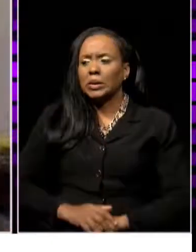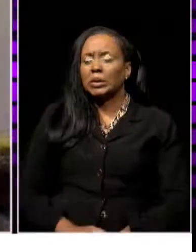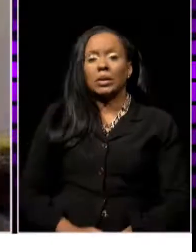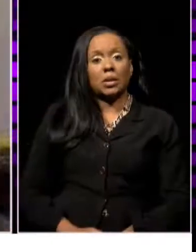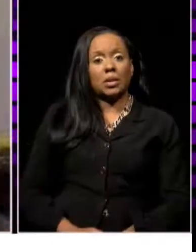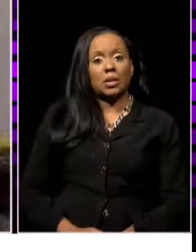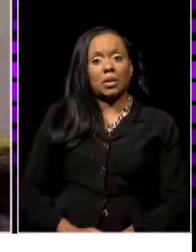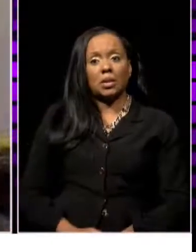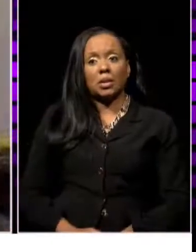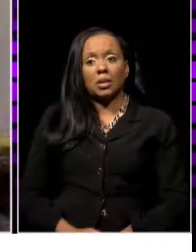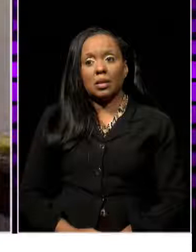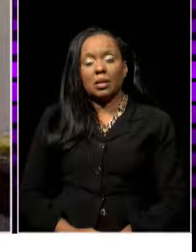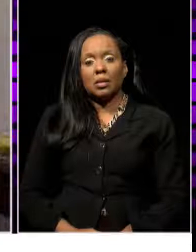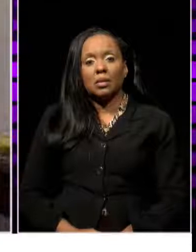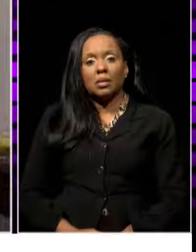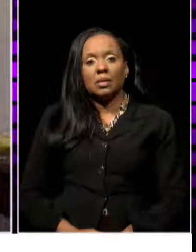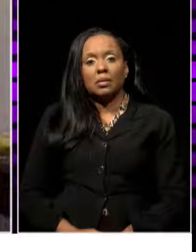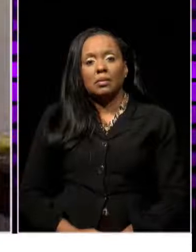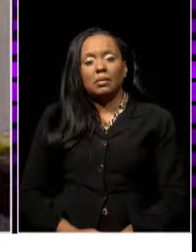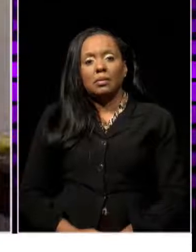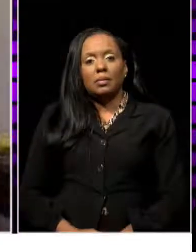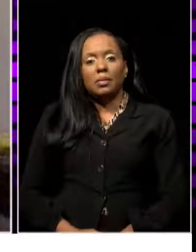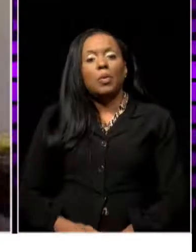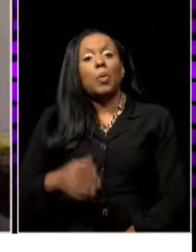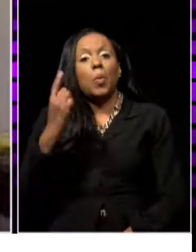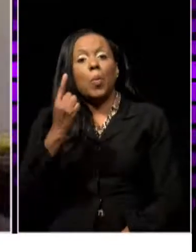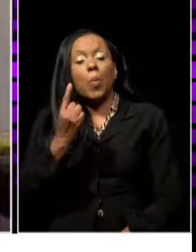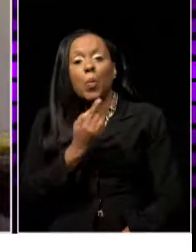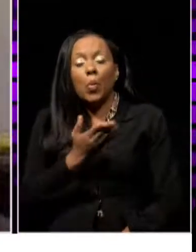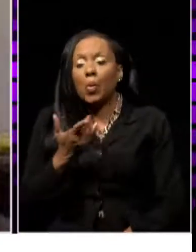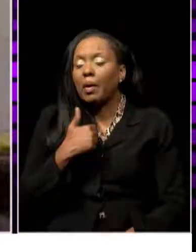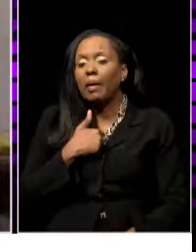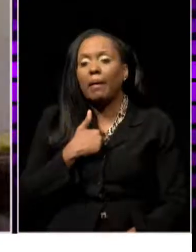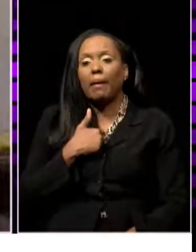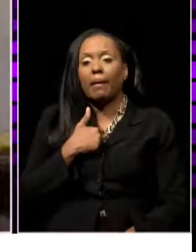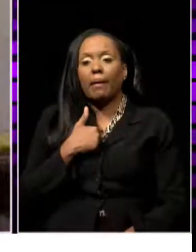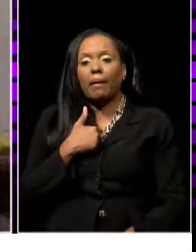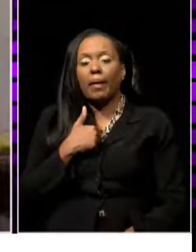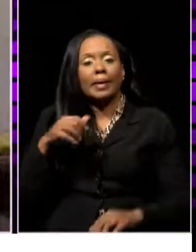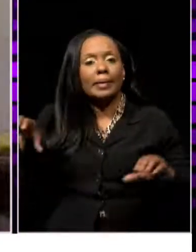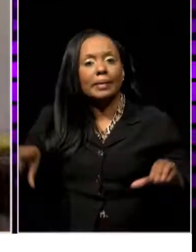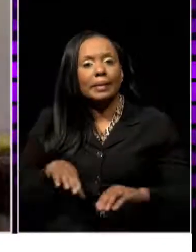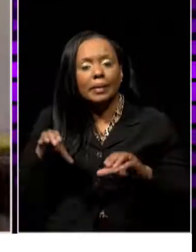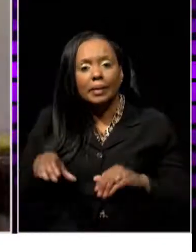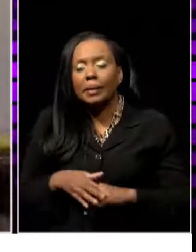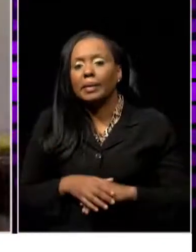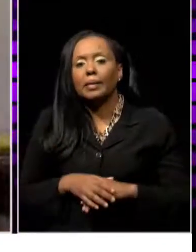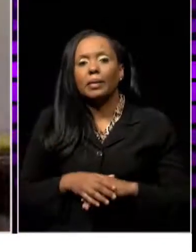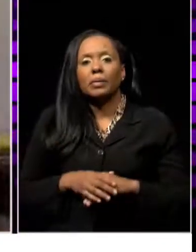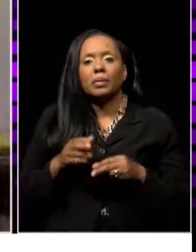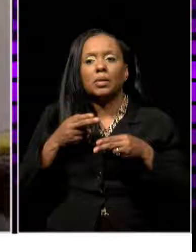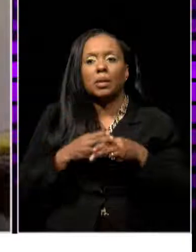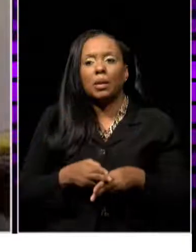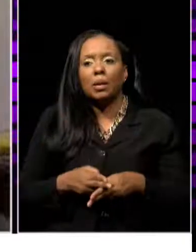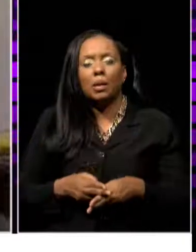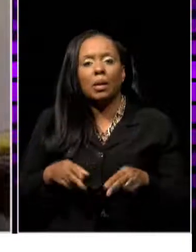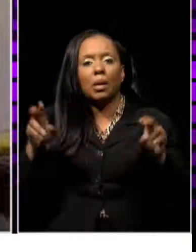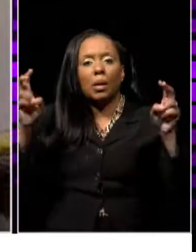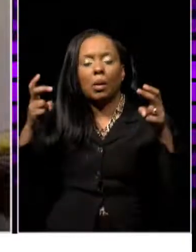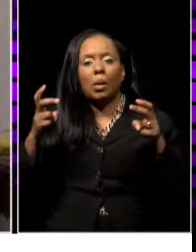opportunity for open play dates where they're not necessarily having the teacher doing something directly at them, but they're just there doing something called parallel